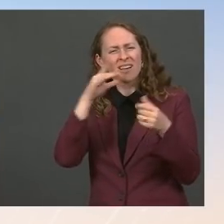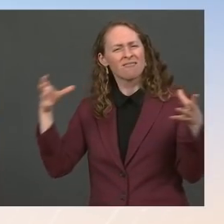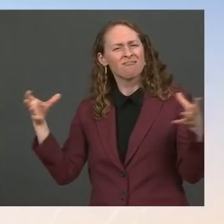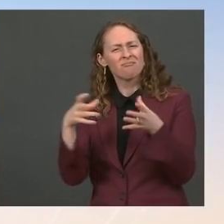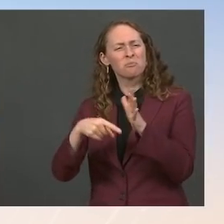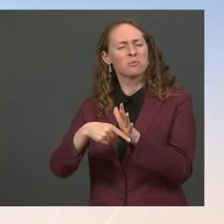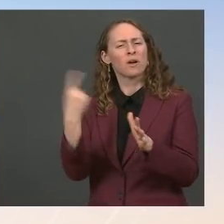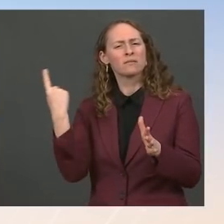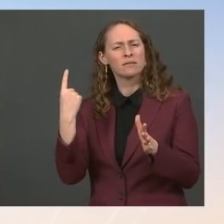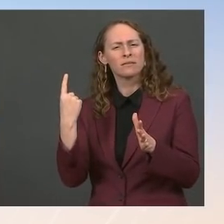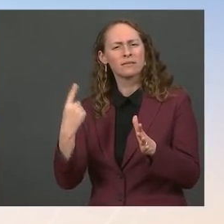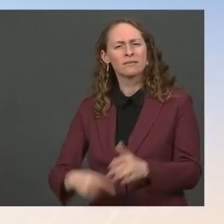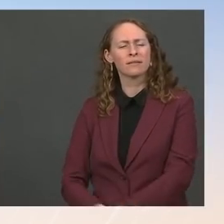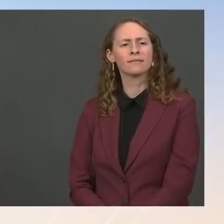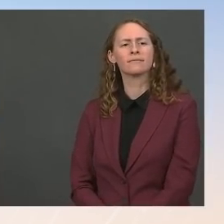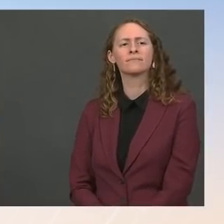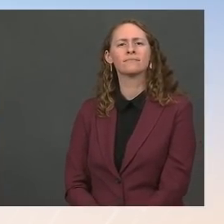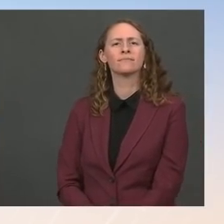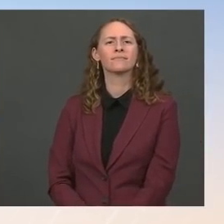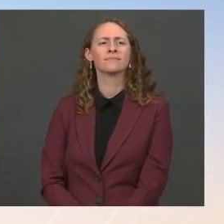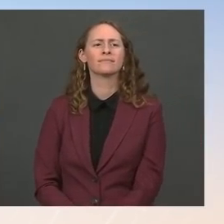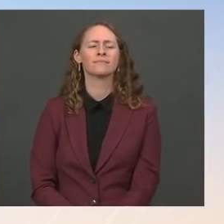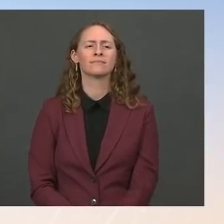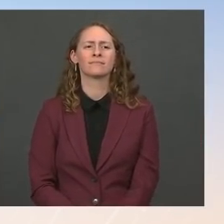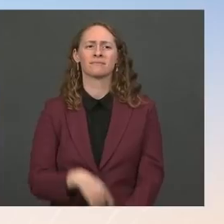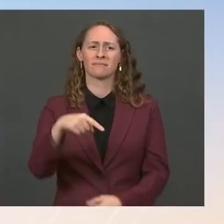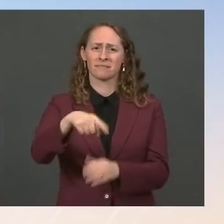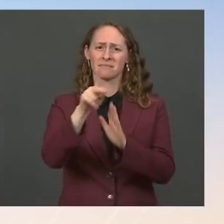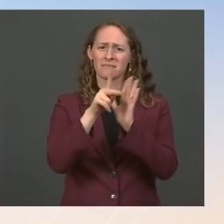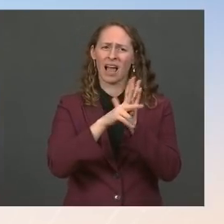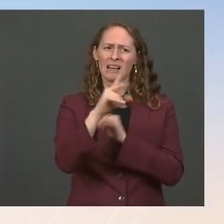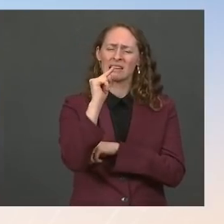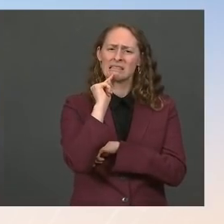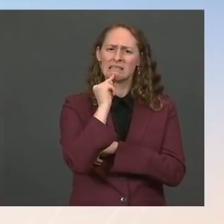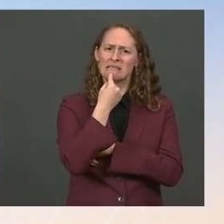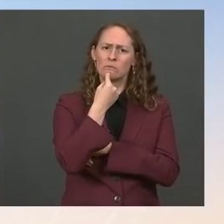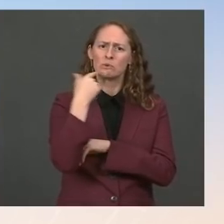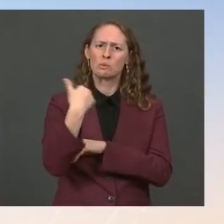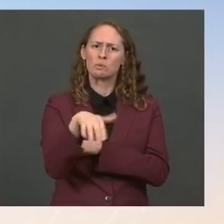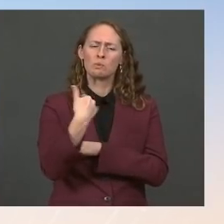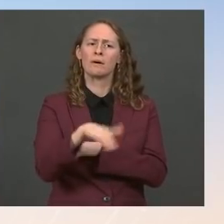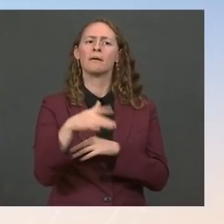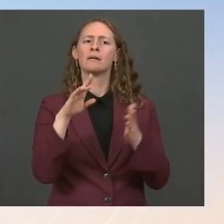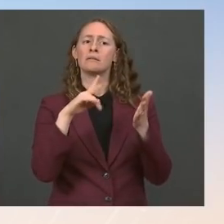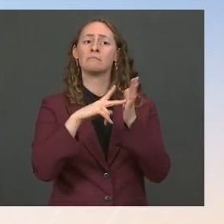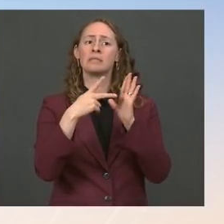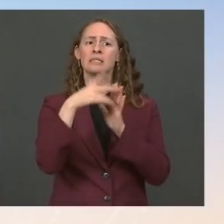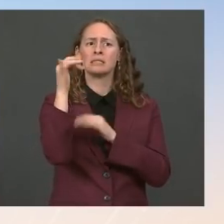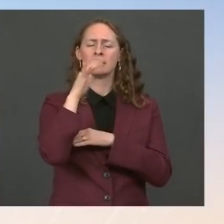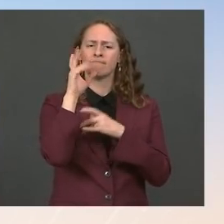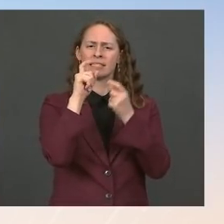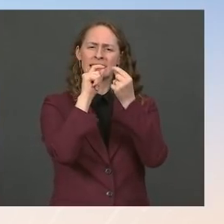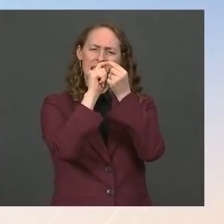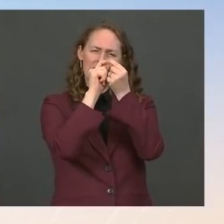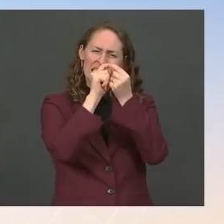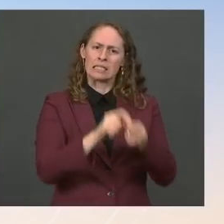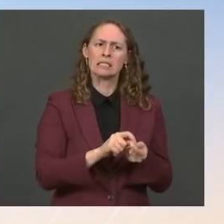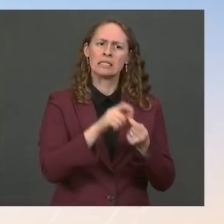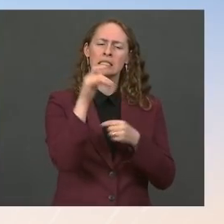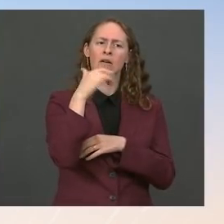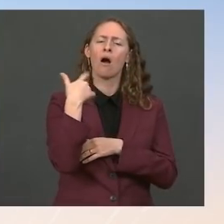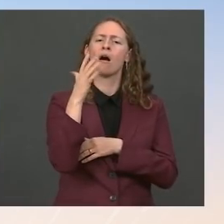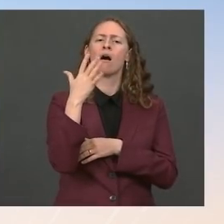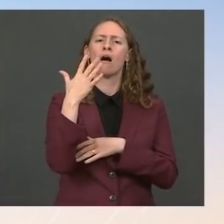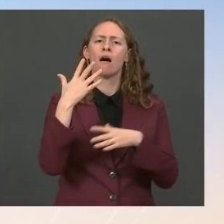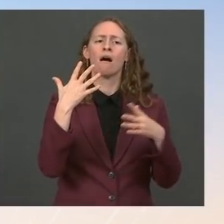Well, these are serious policy discussions, often on nitty-gritty details, and they aren't duels between